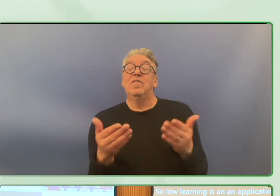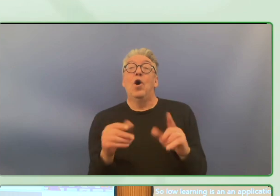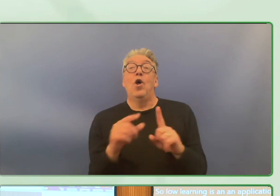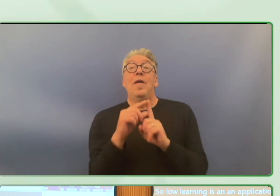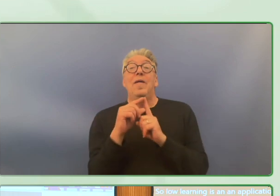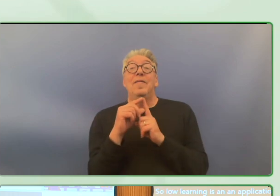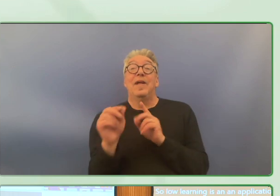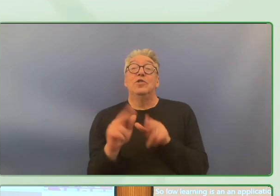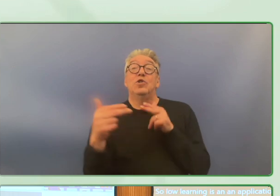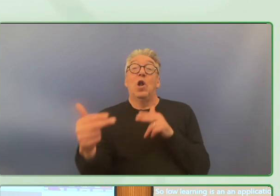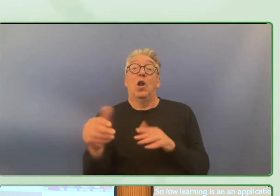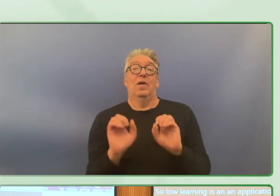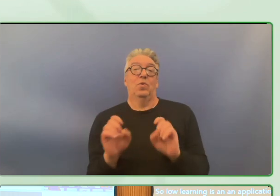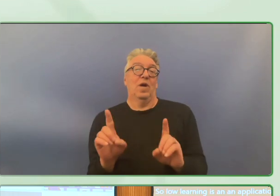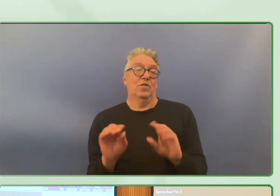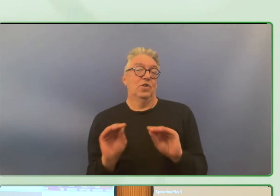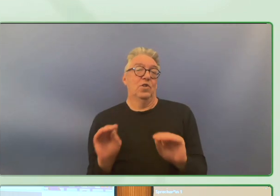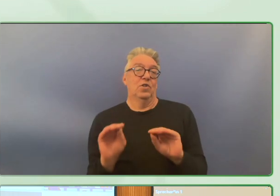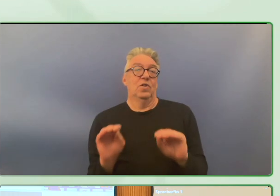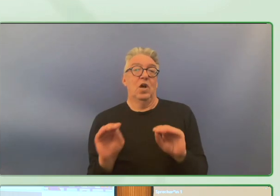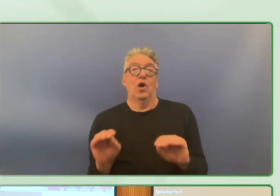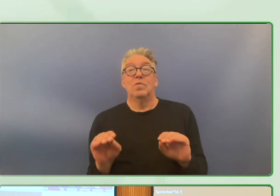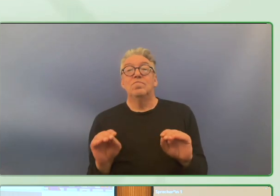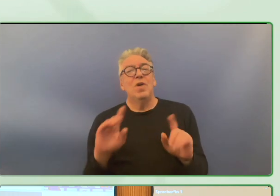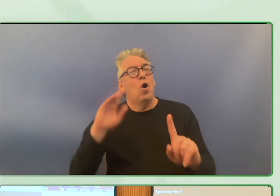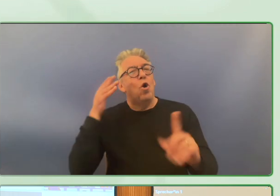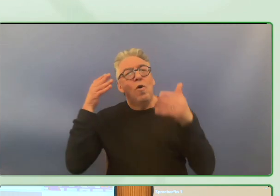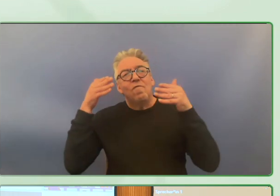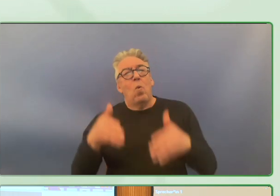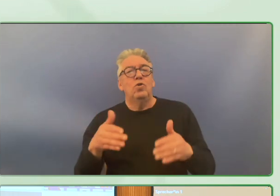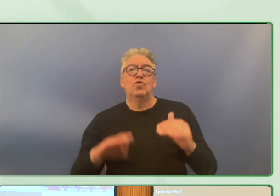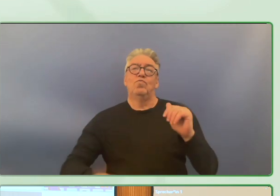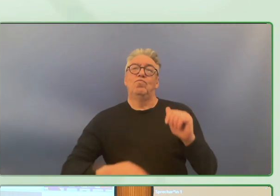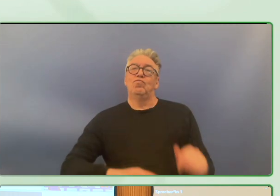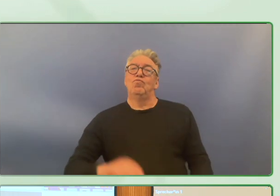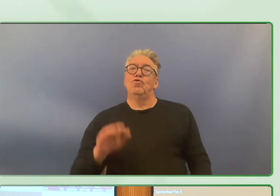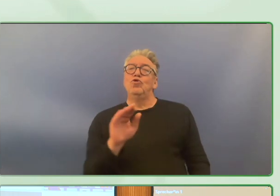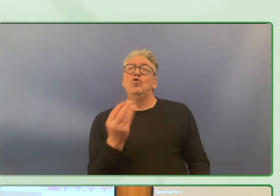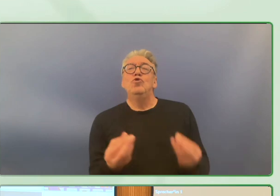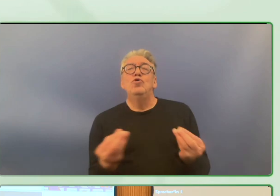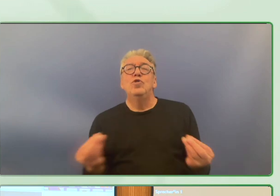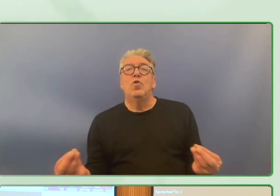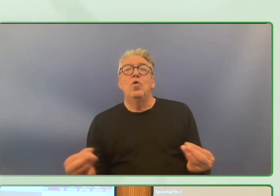Our main focus is K through to 12. The main hindrance for future of work for learners